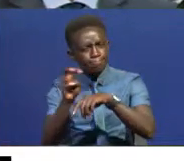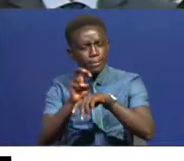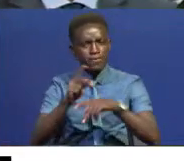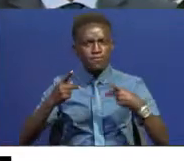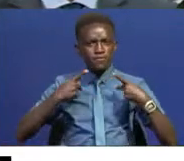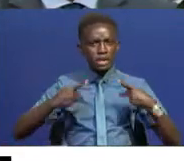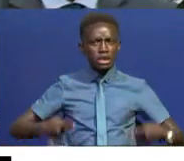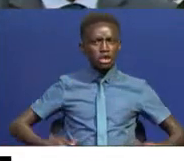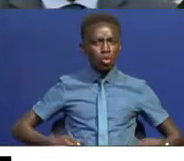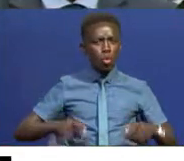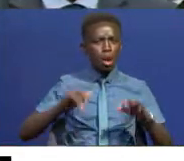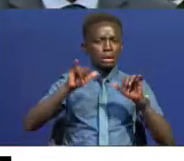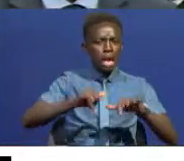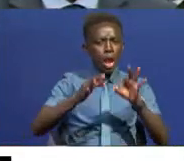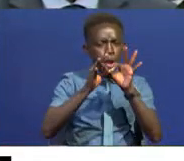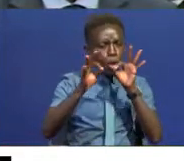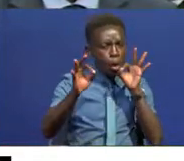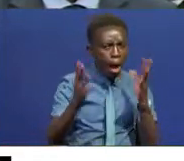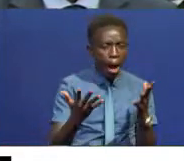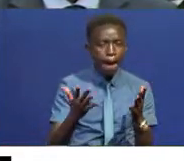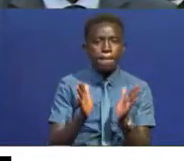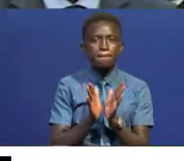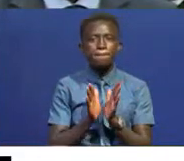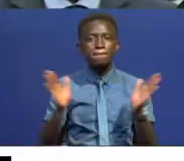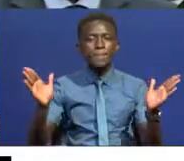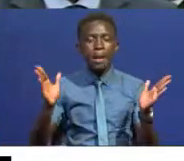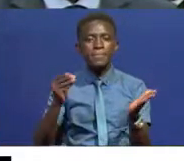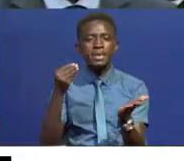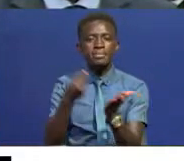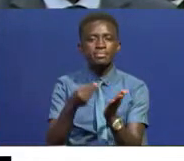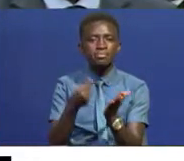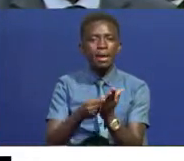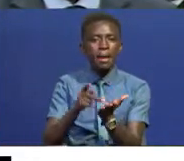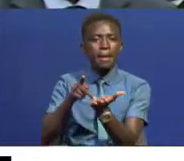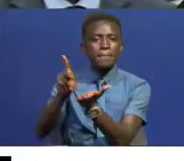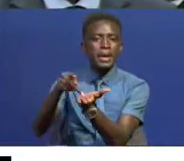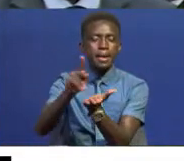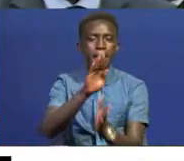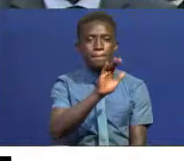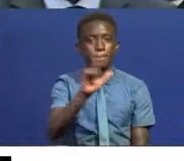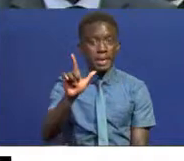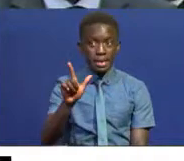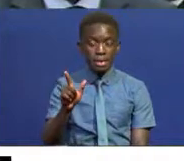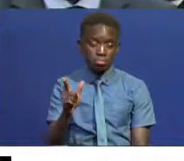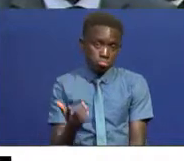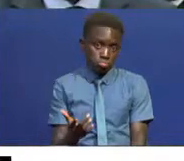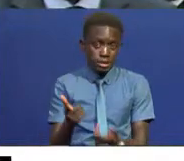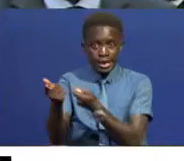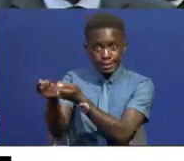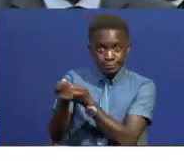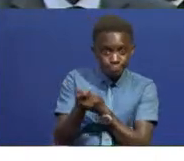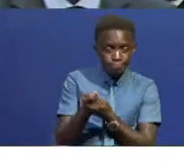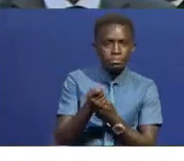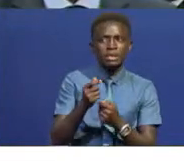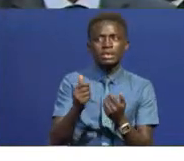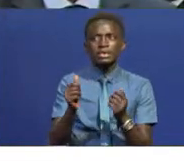sustainability of public compensation bill, the ability of the public sector to attract and retain